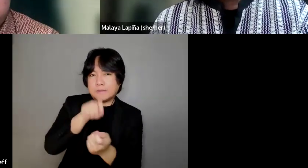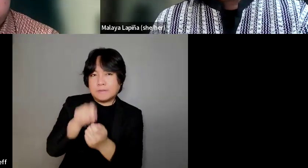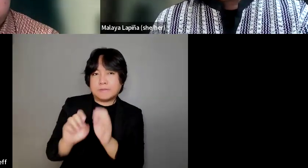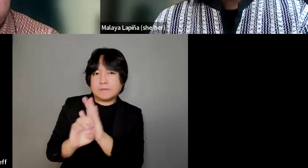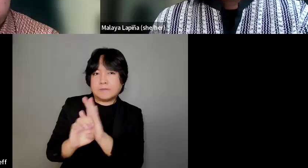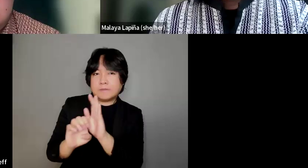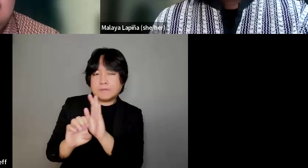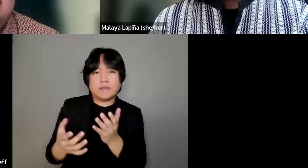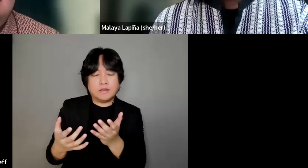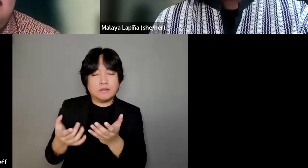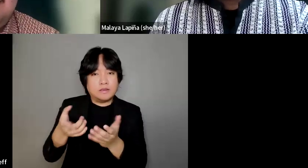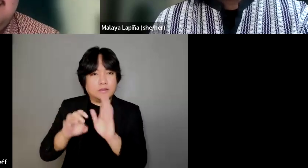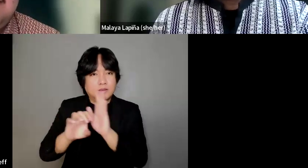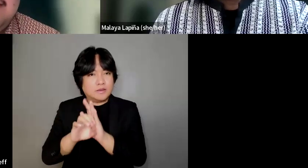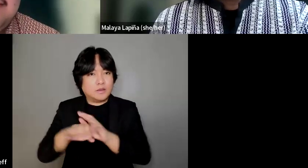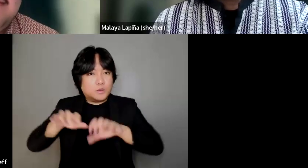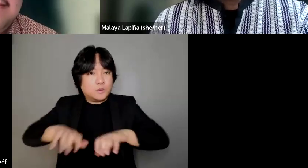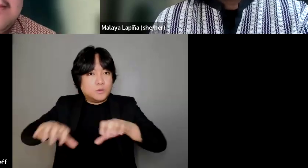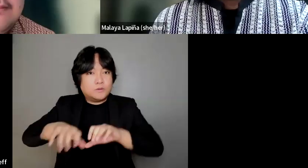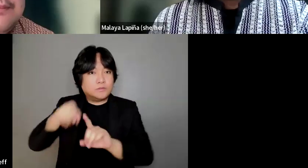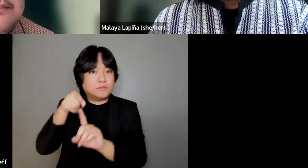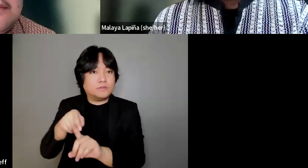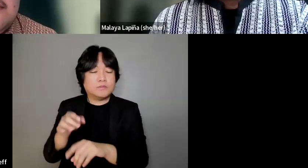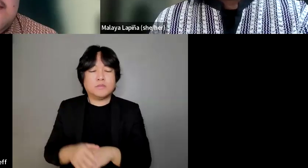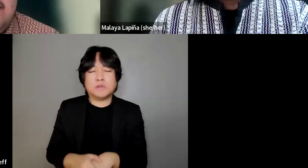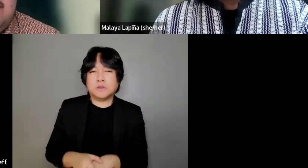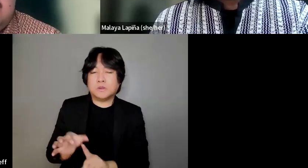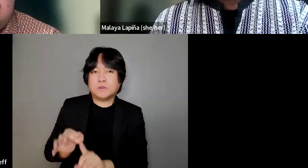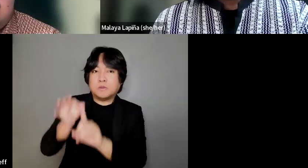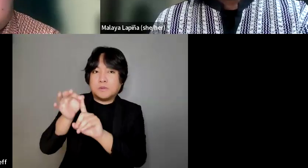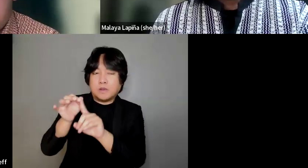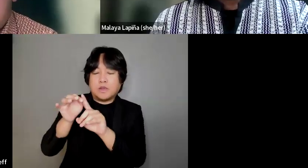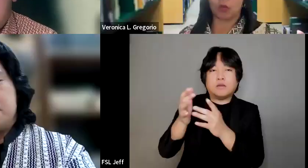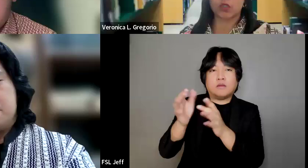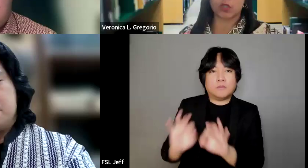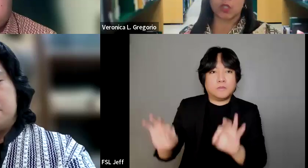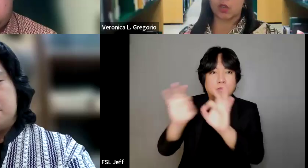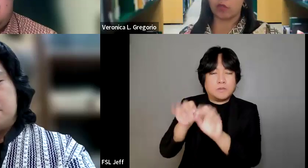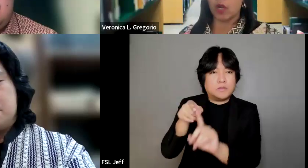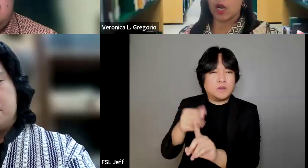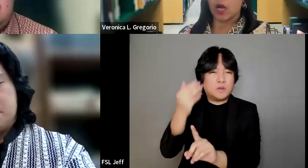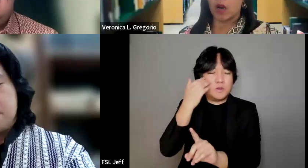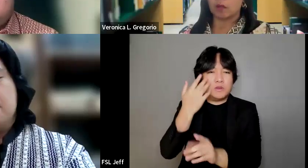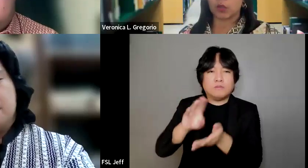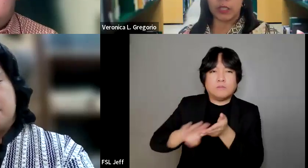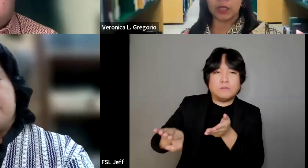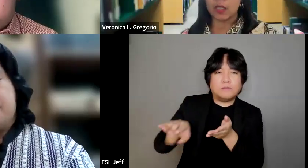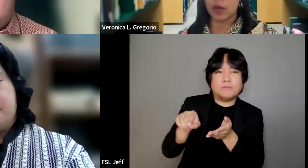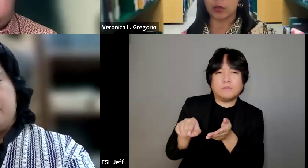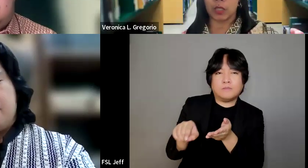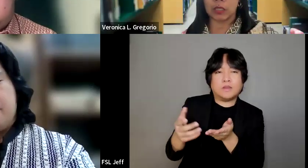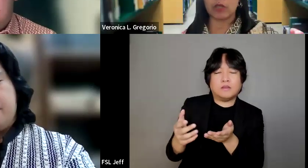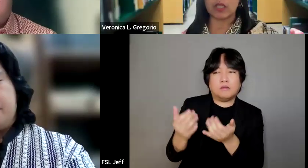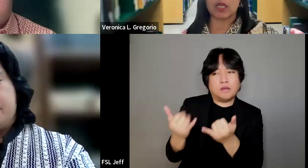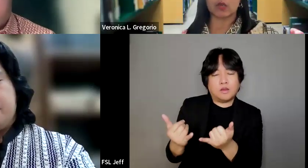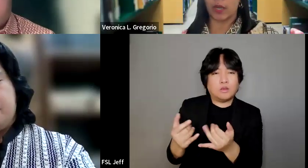contend in our work, right? So I think one important aspect for me is really debunking notions of modernity